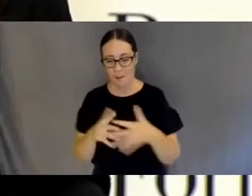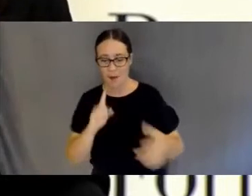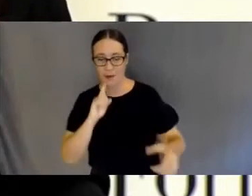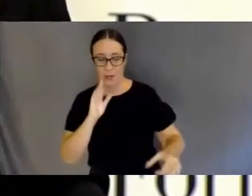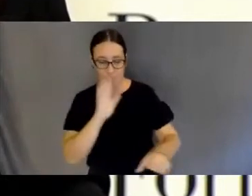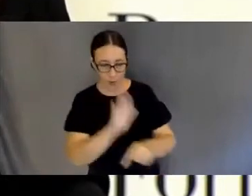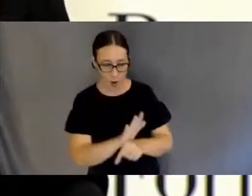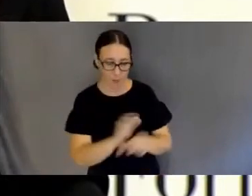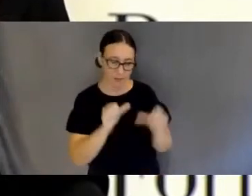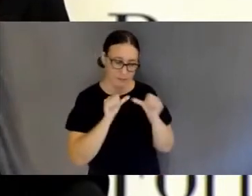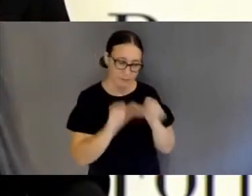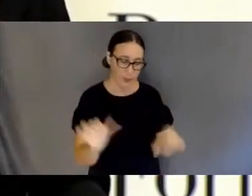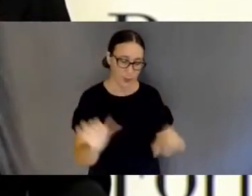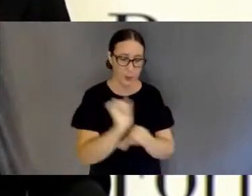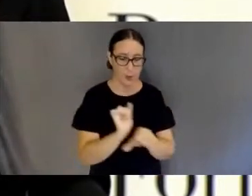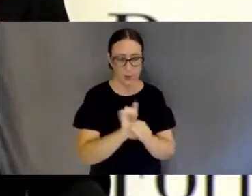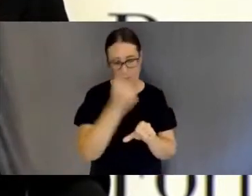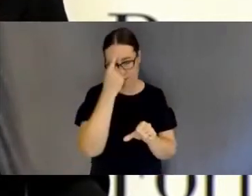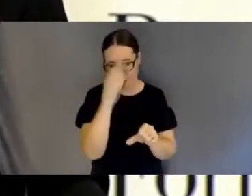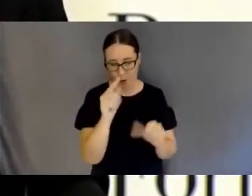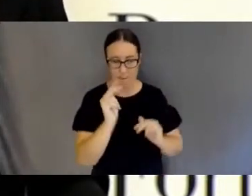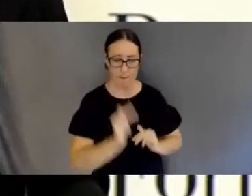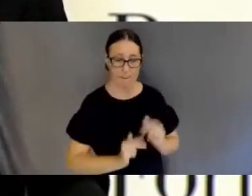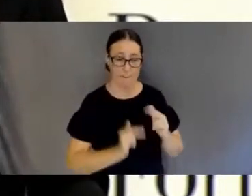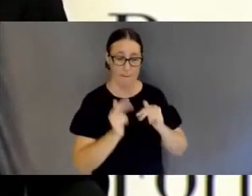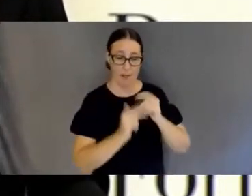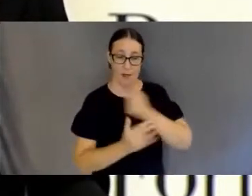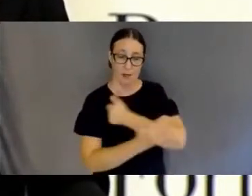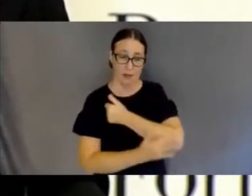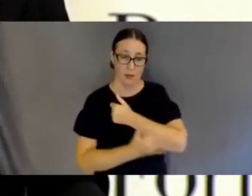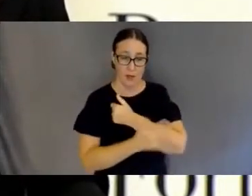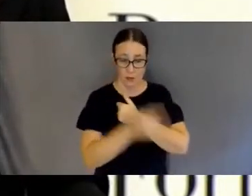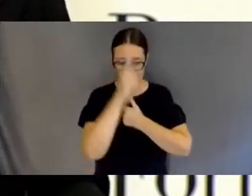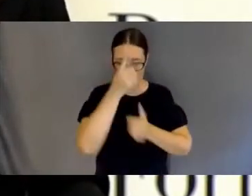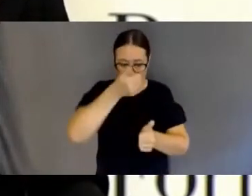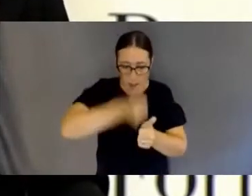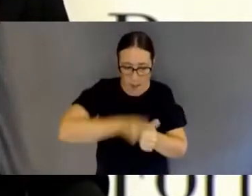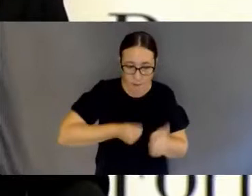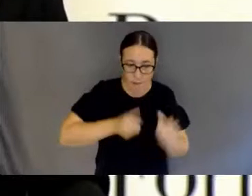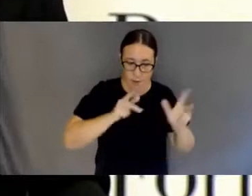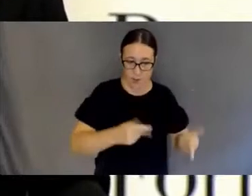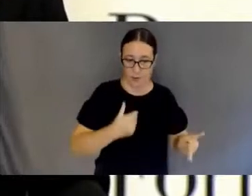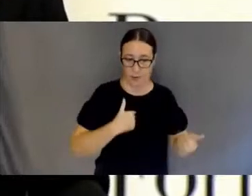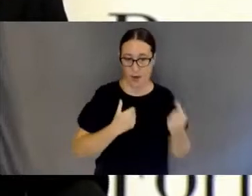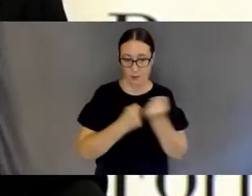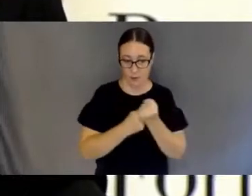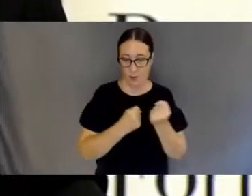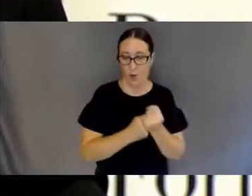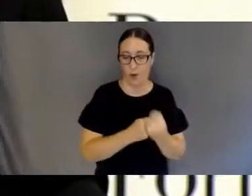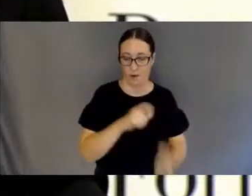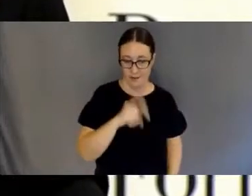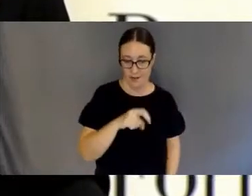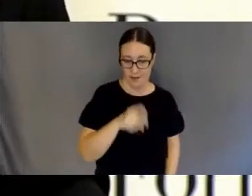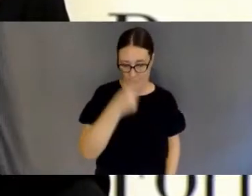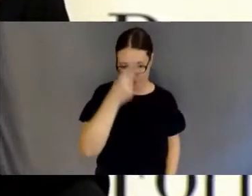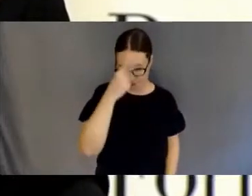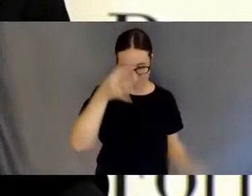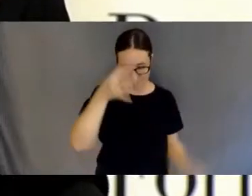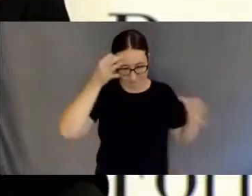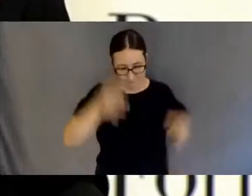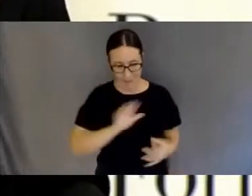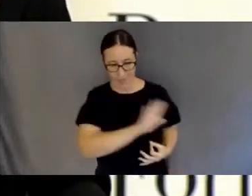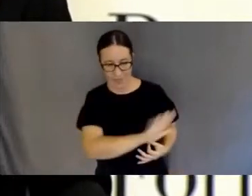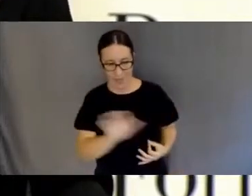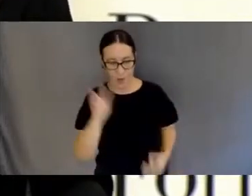would keep working to build a nation in which every person has the support they need to determine their